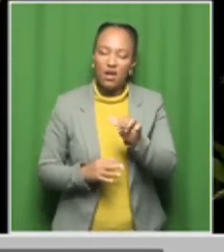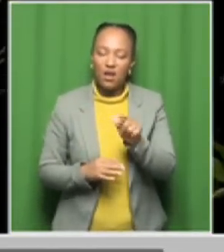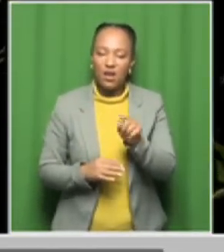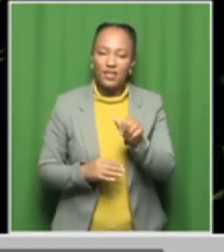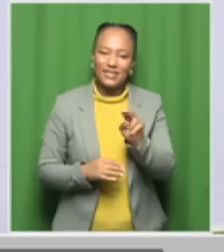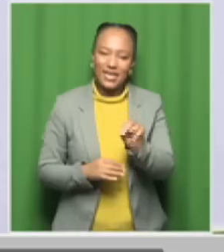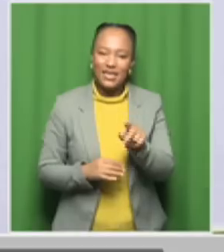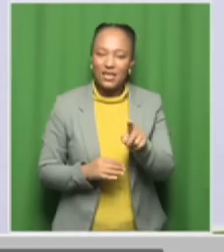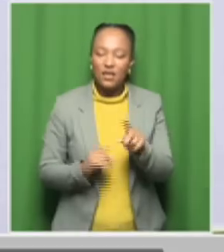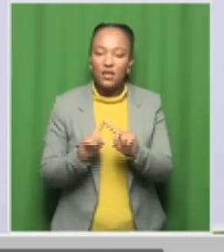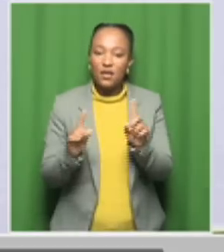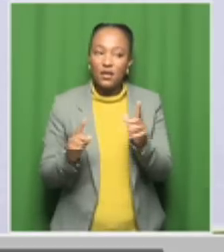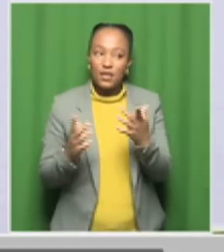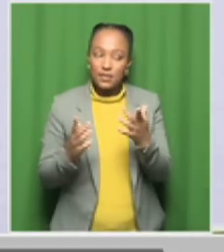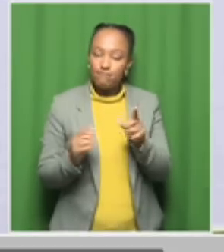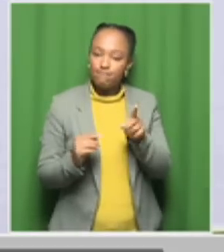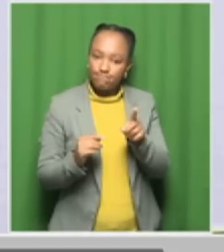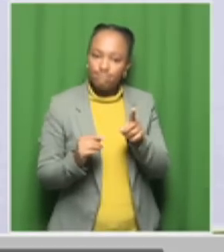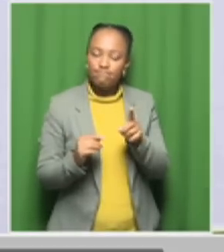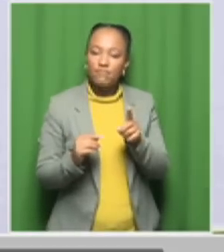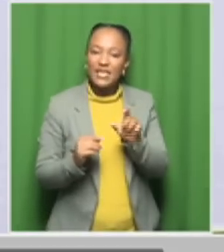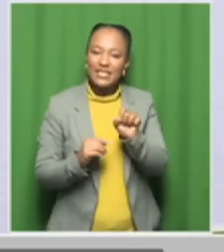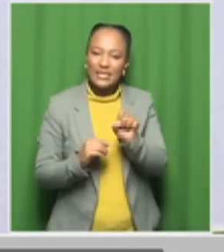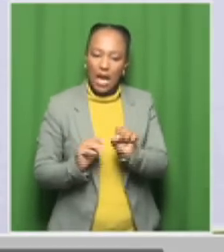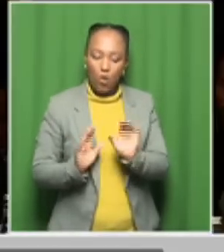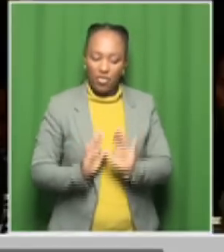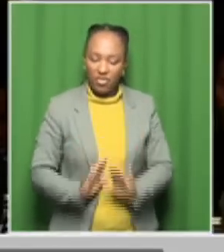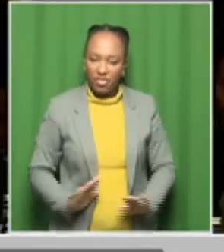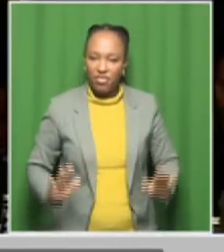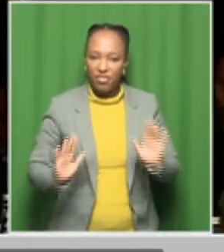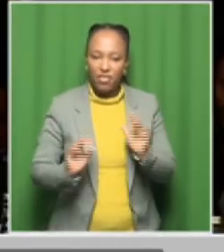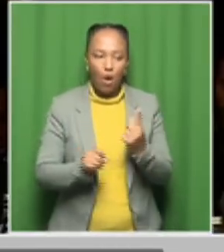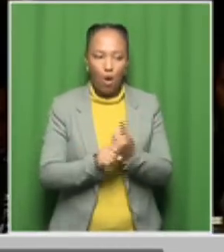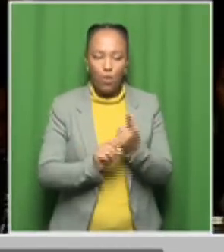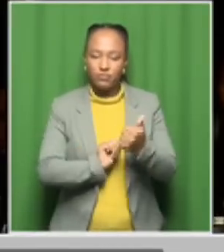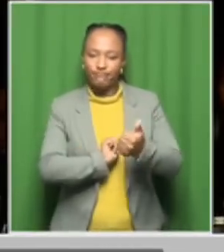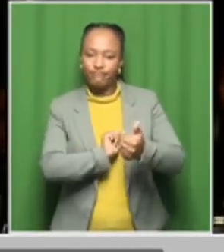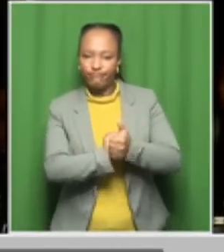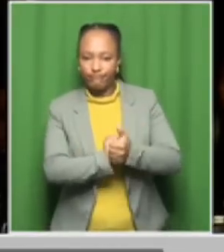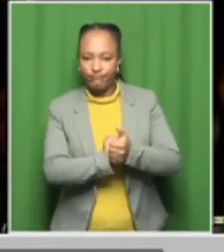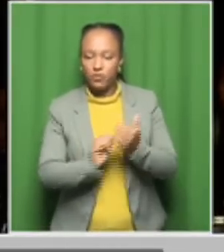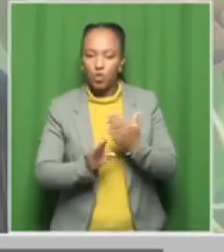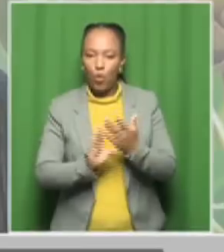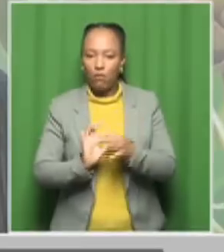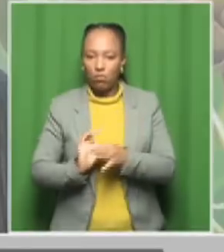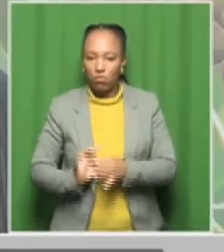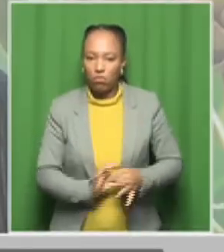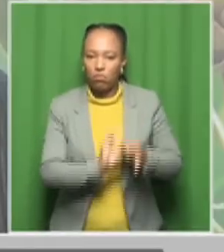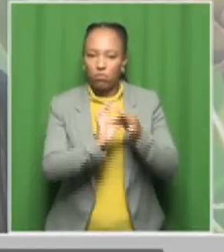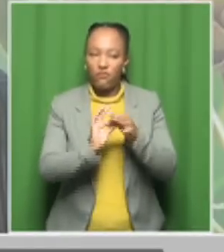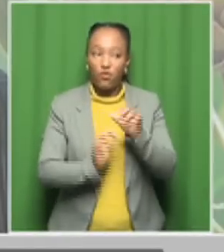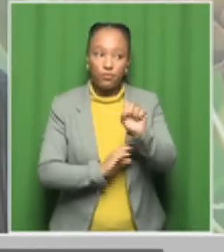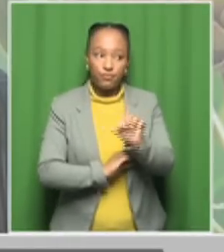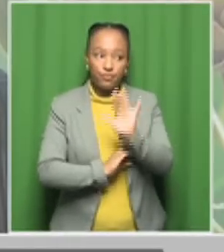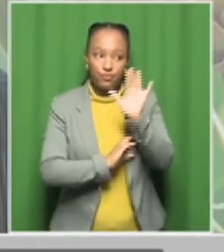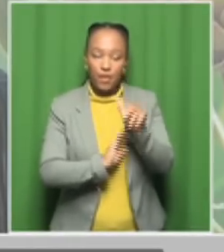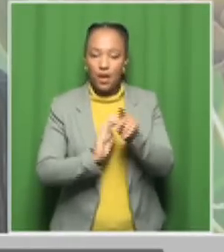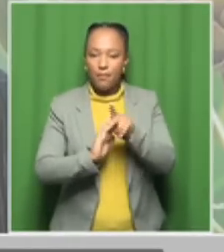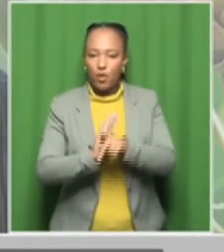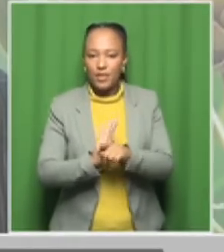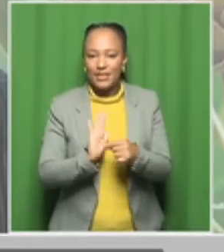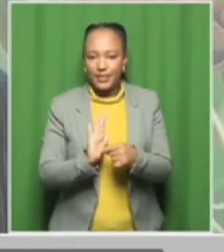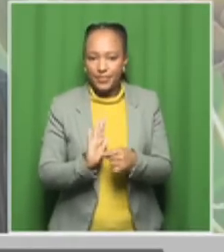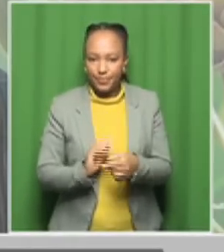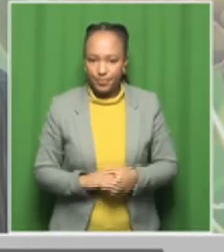that South-South cooperation has always been part of South Africa's foreign policy. And what practical steps does South